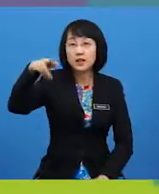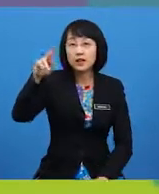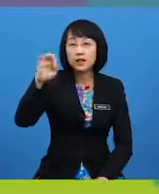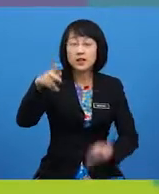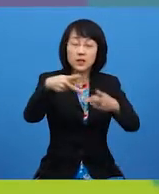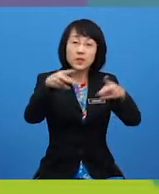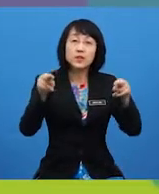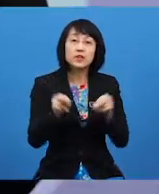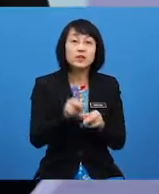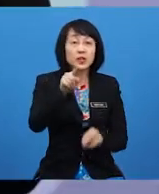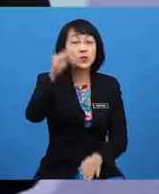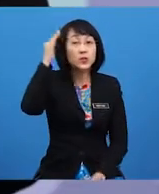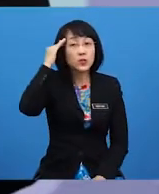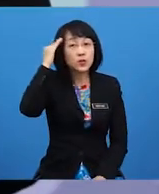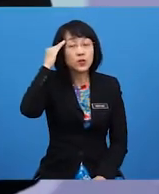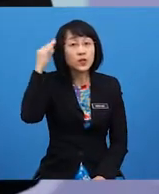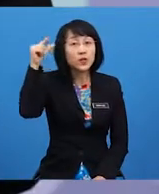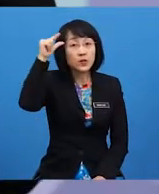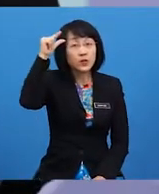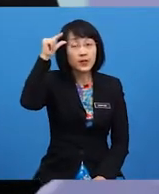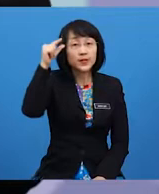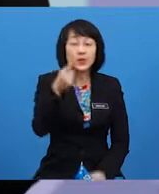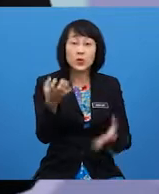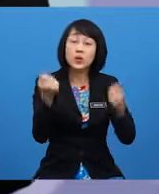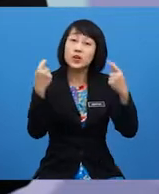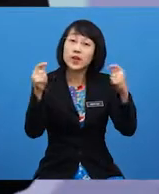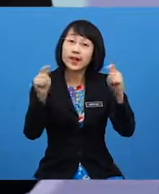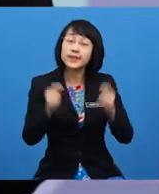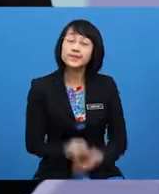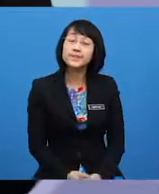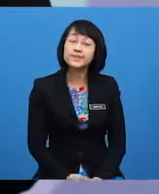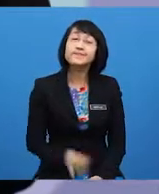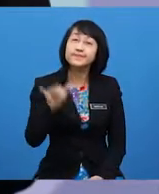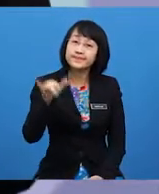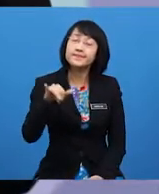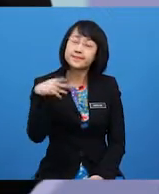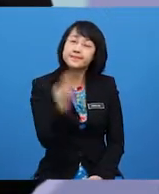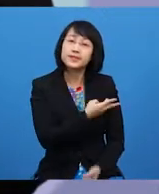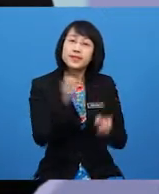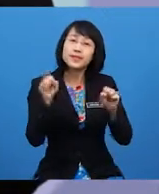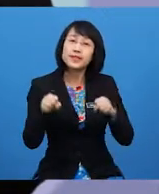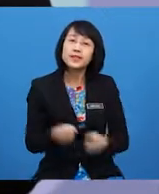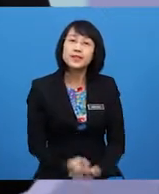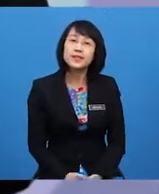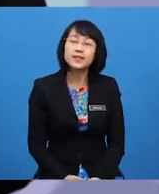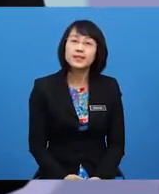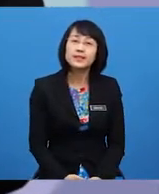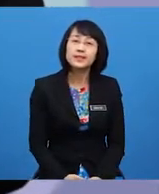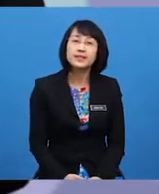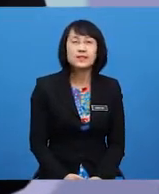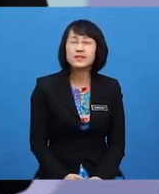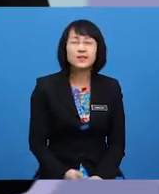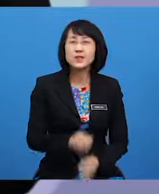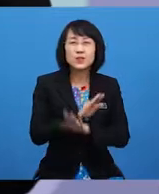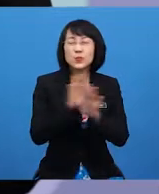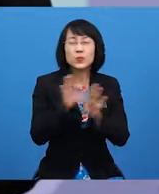know? Gramwiz, do you want to try? Yeah, we can, but it wouldn't be challenging for our